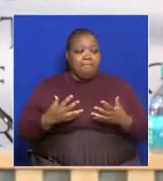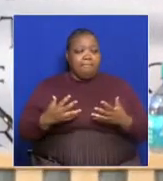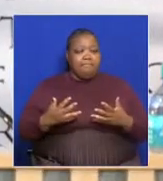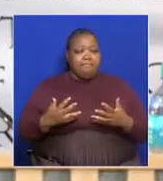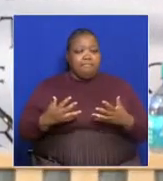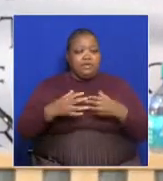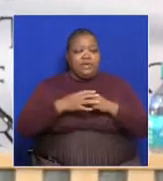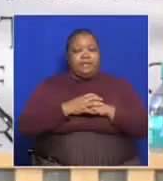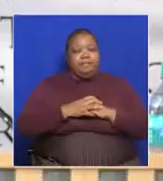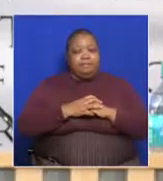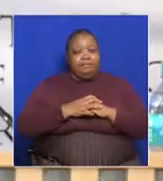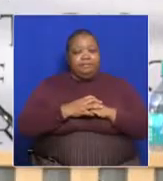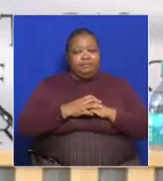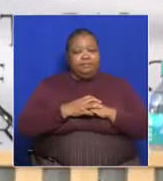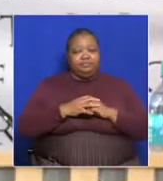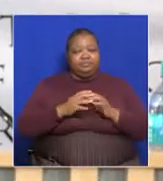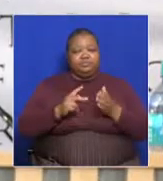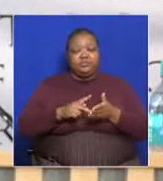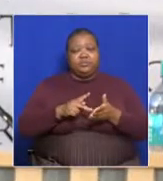page 803.